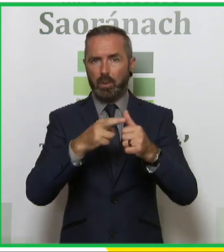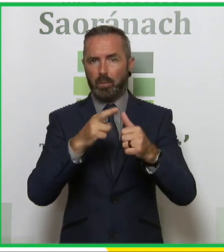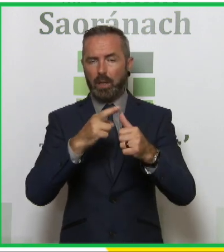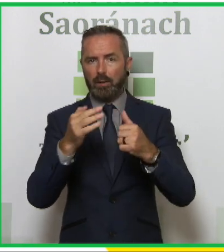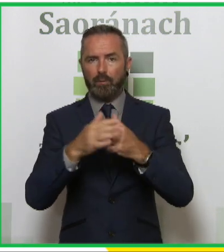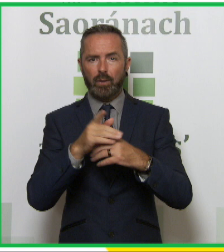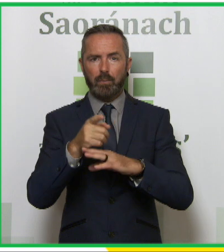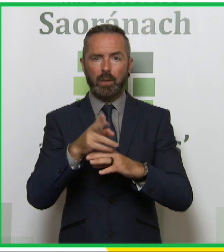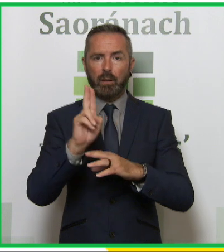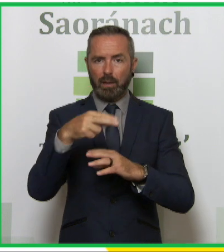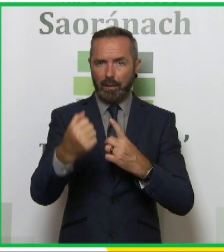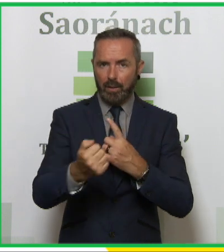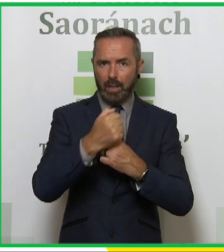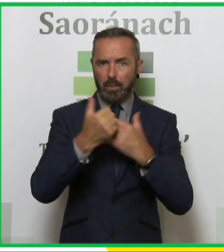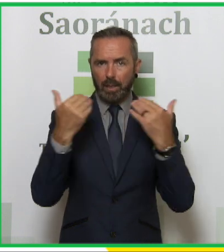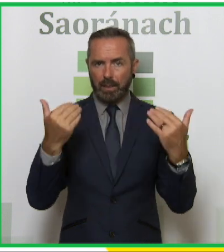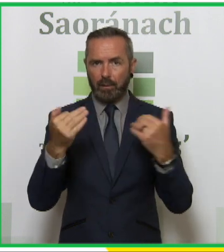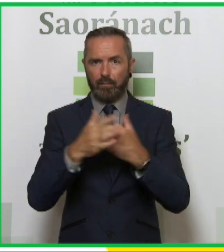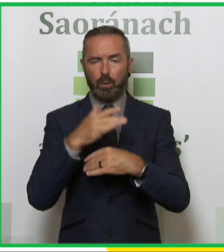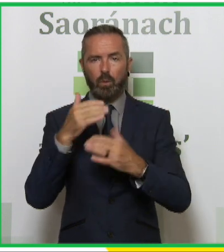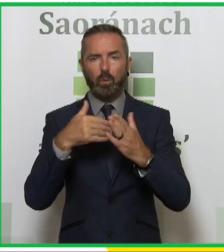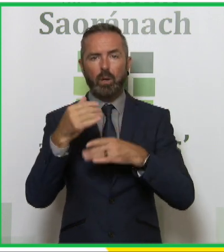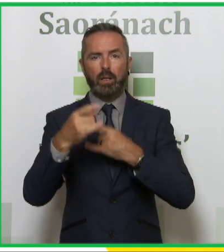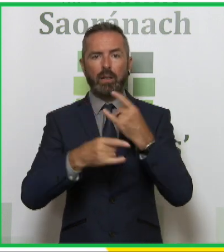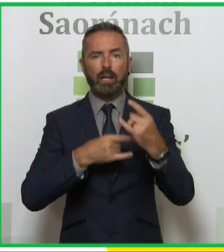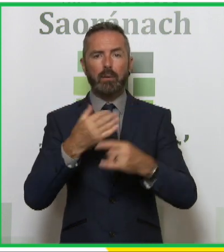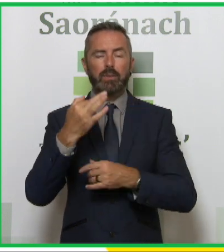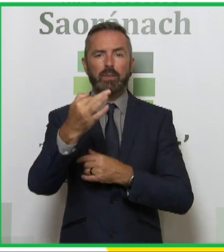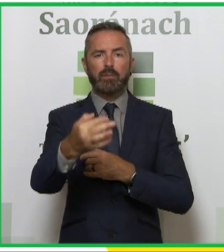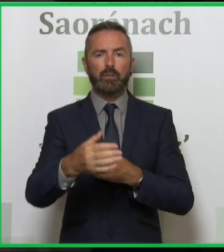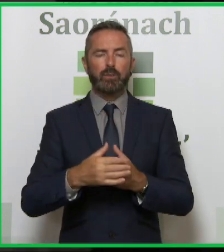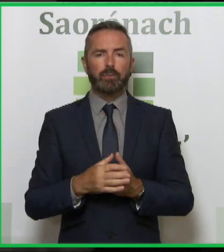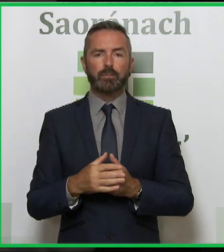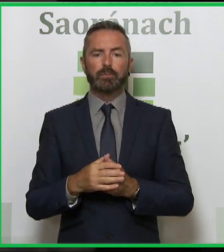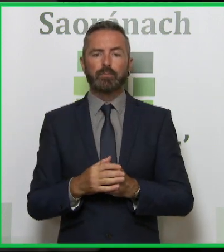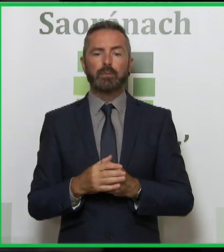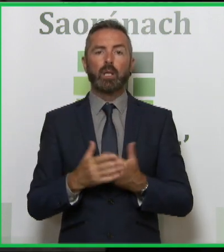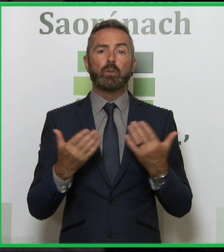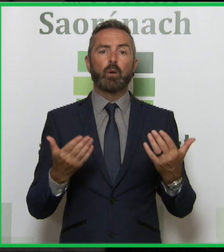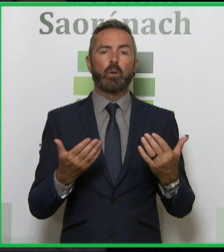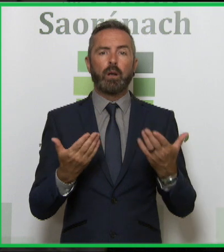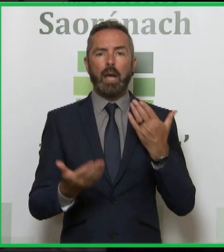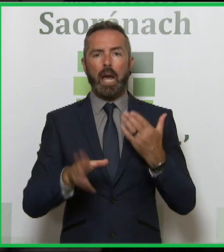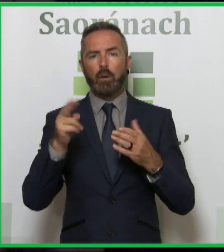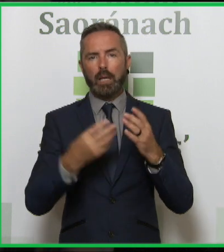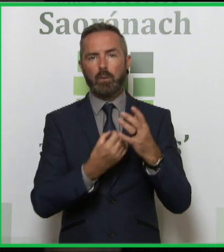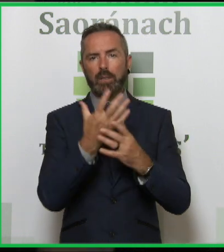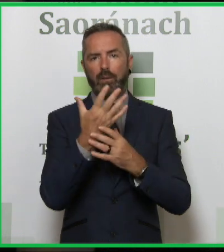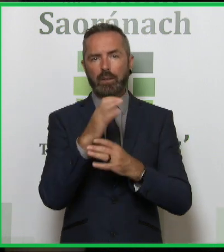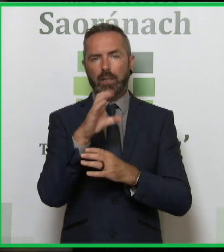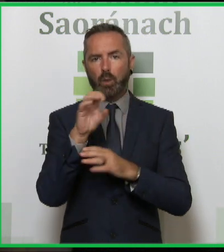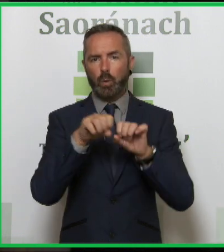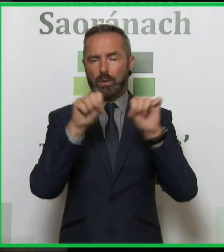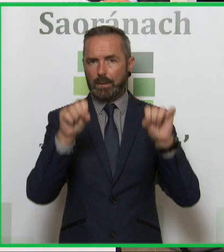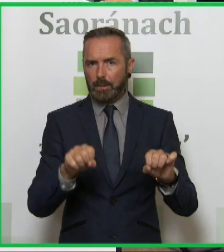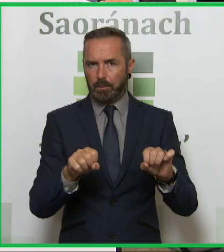We can have an impact now for what happens in the future. So how do we develop this ecosystem and